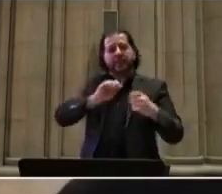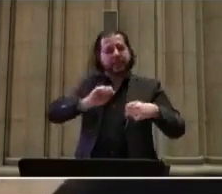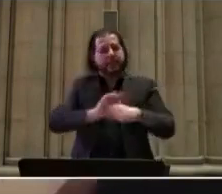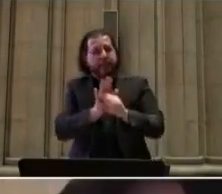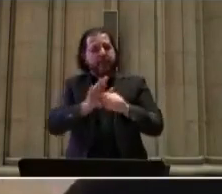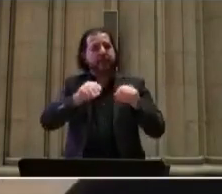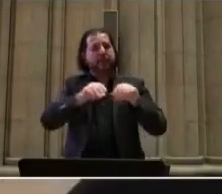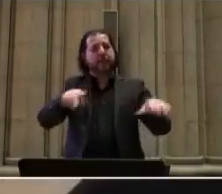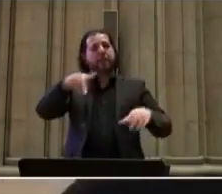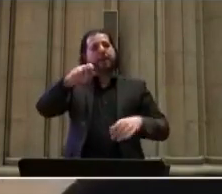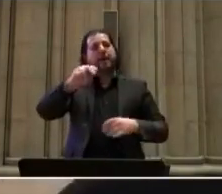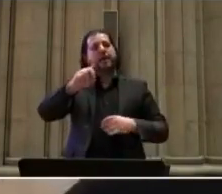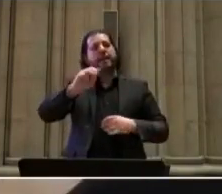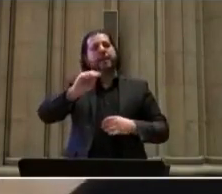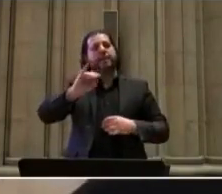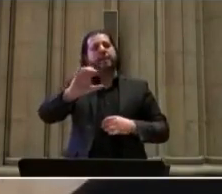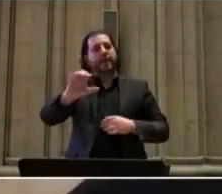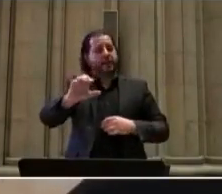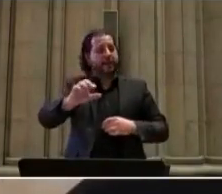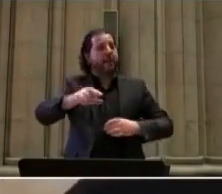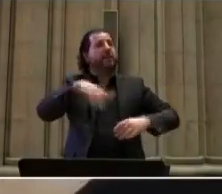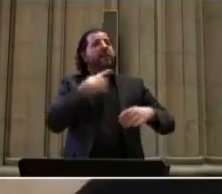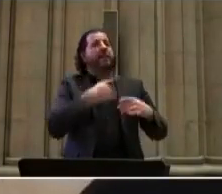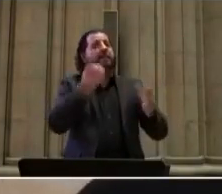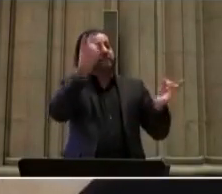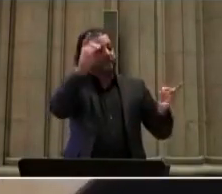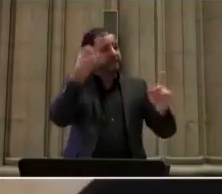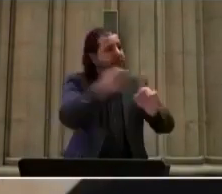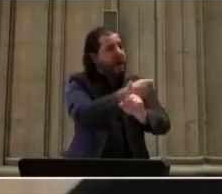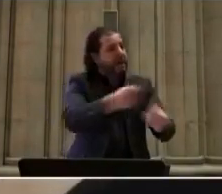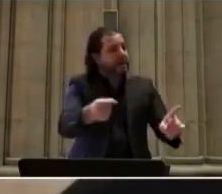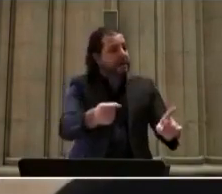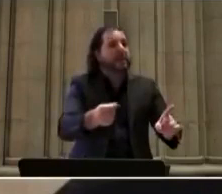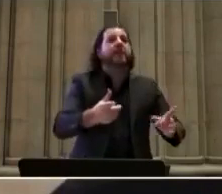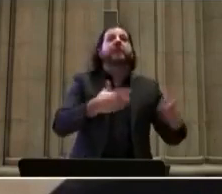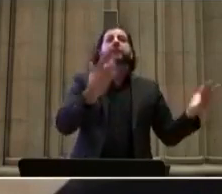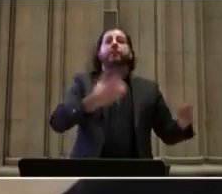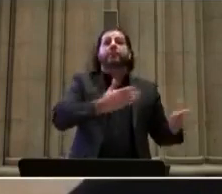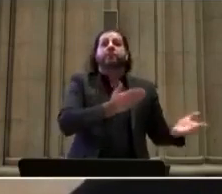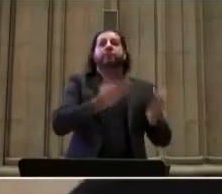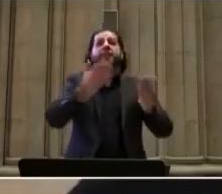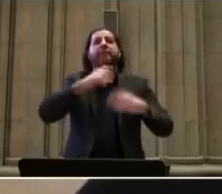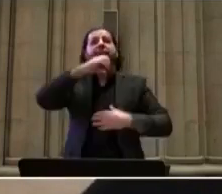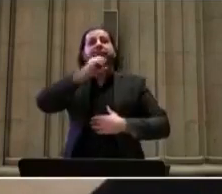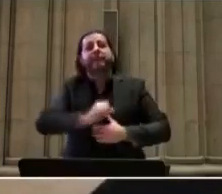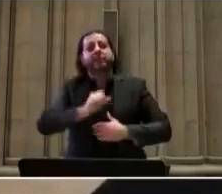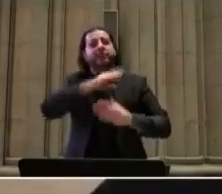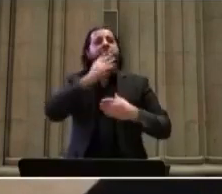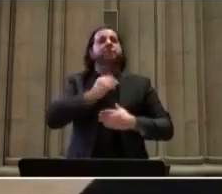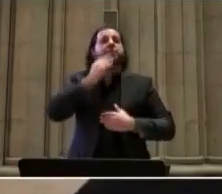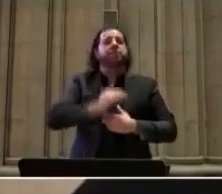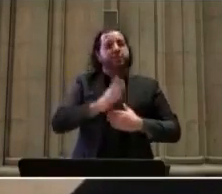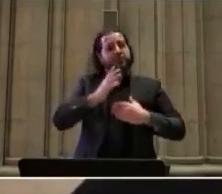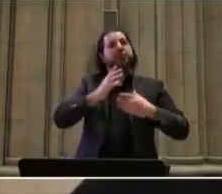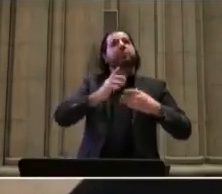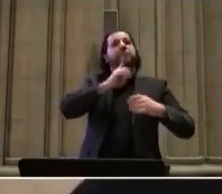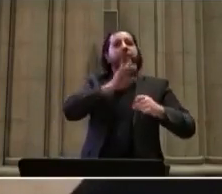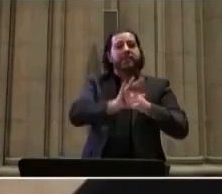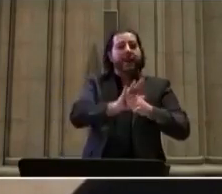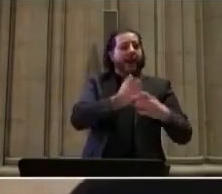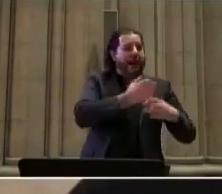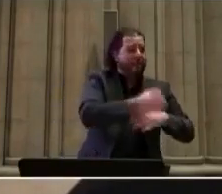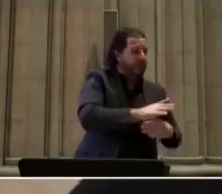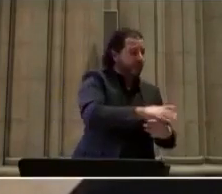pandemic, in the shadow of violent insurrection, we lift up the ancient Jewish promise that after the long night of suffering,